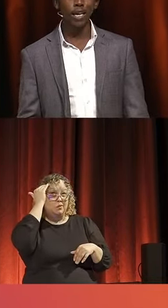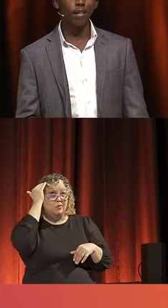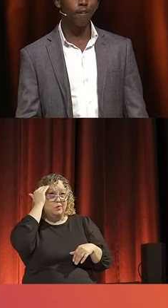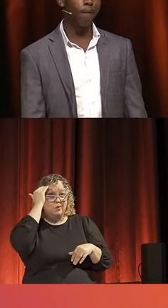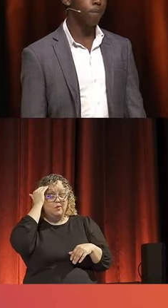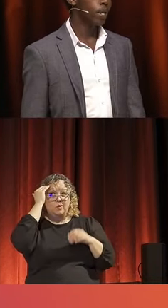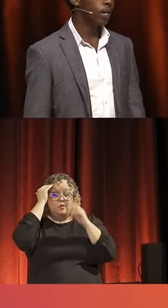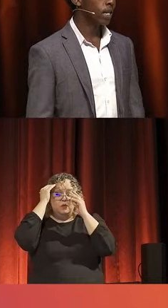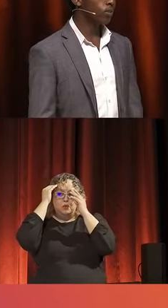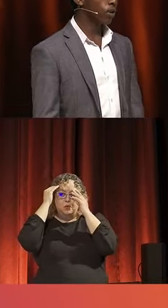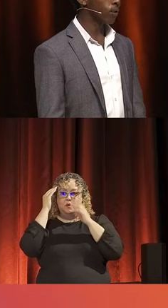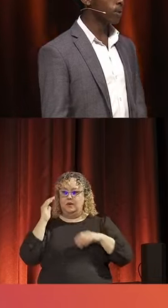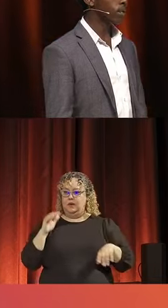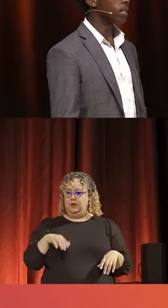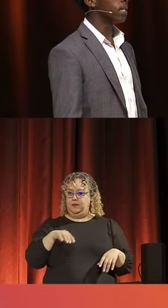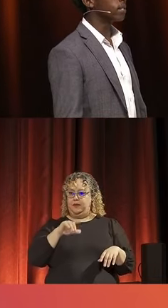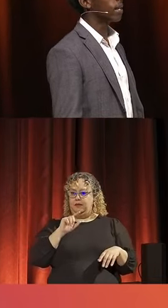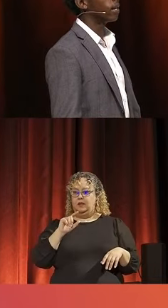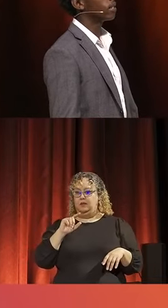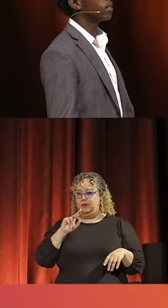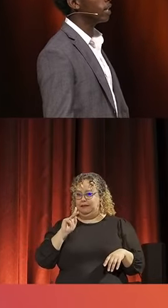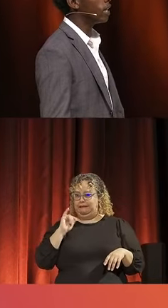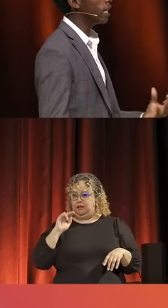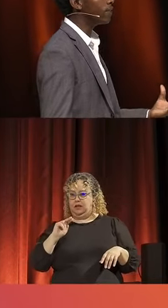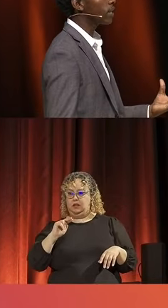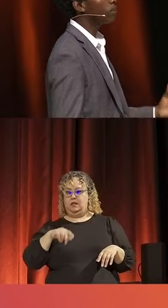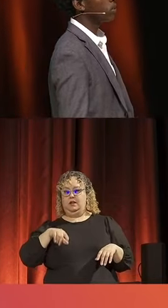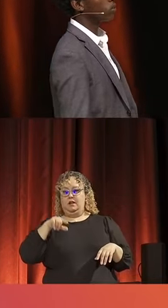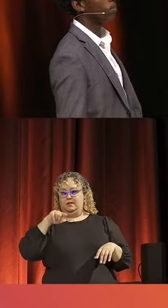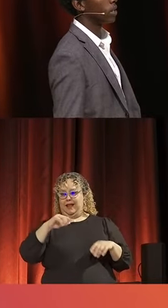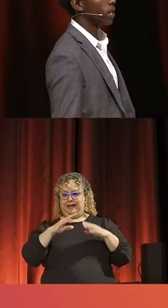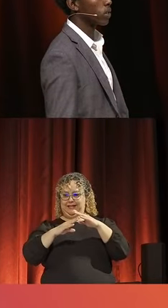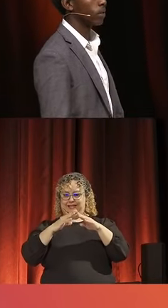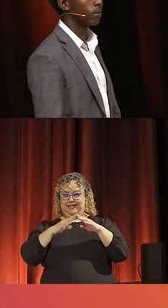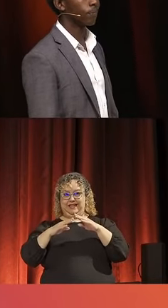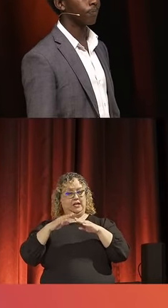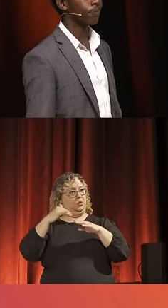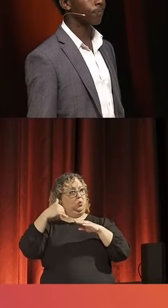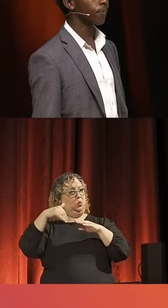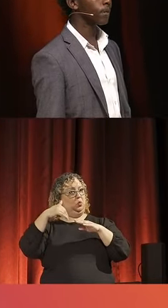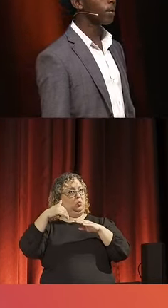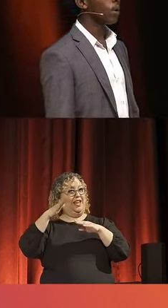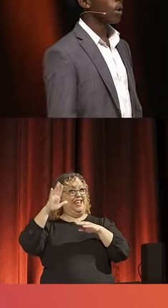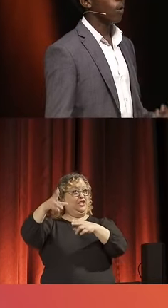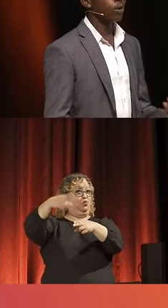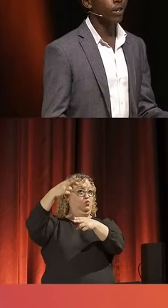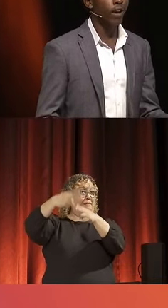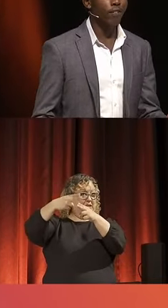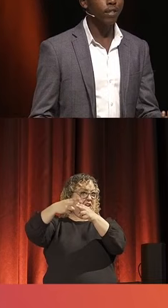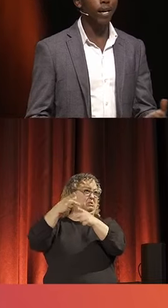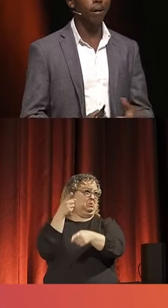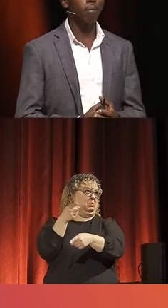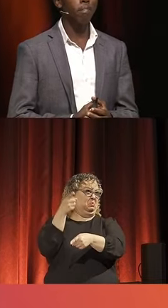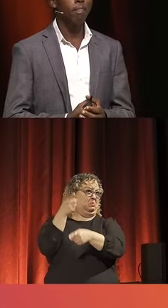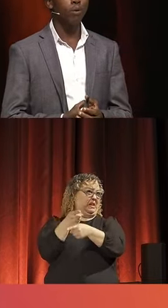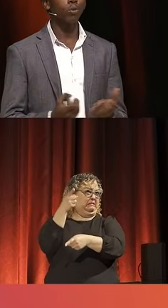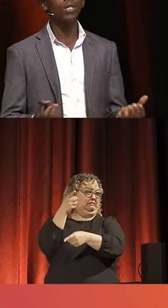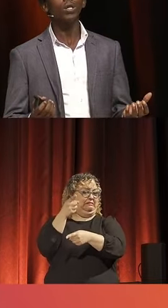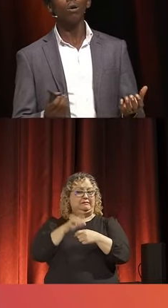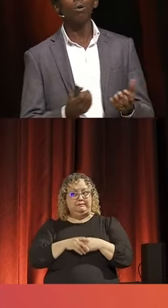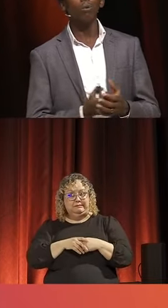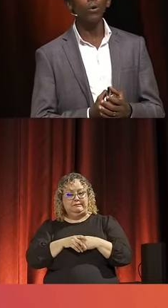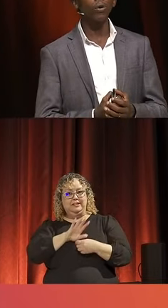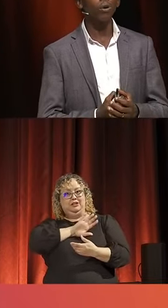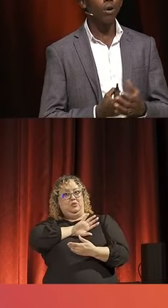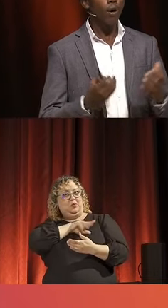with Kin, it is one of those cities that lives up to its reputation. When we arrived there, what we